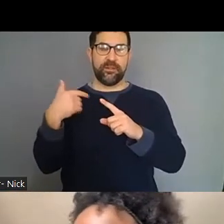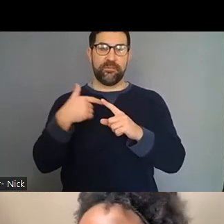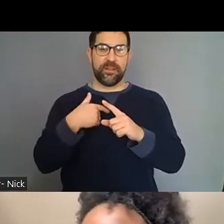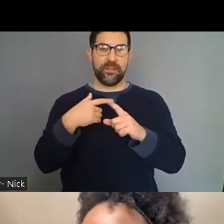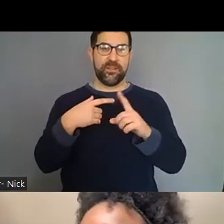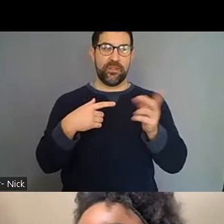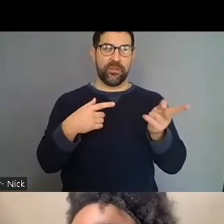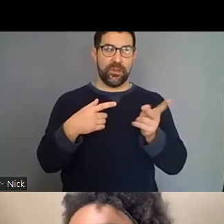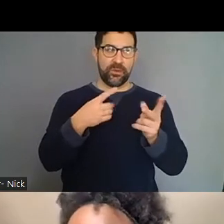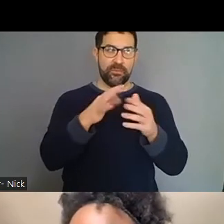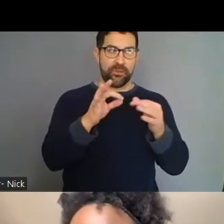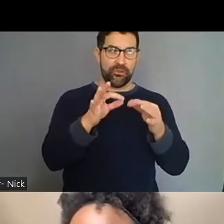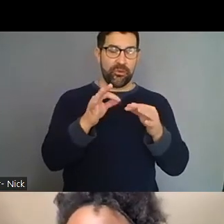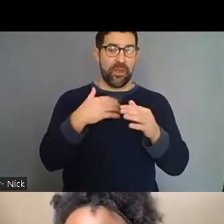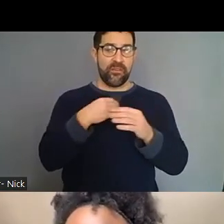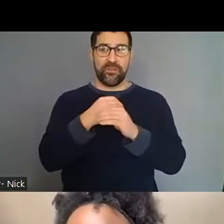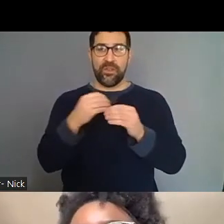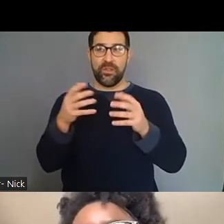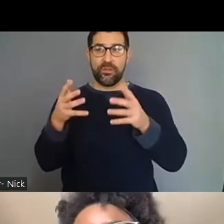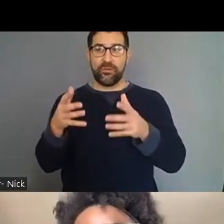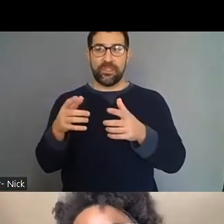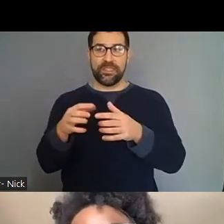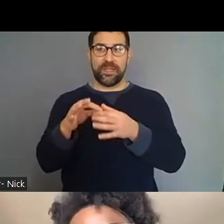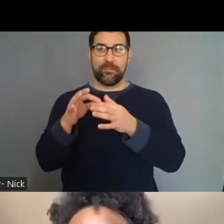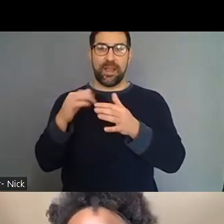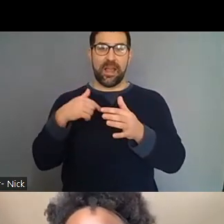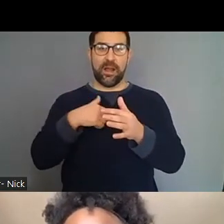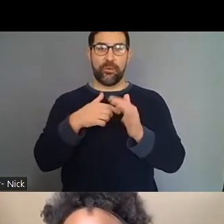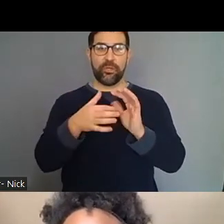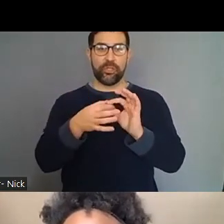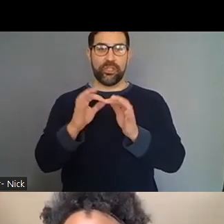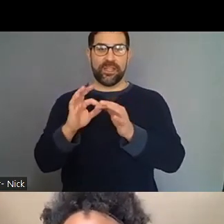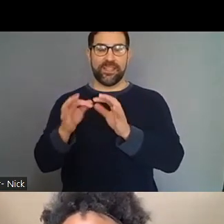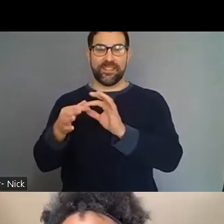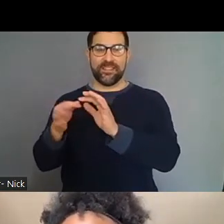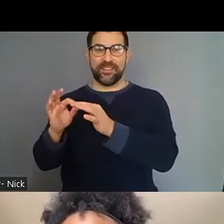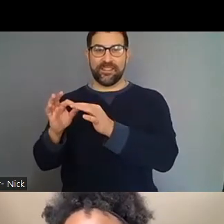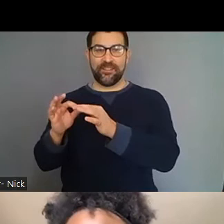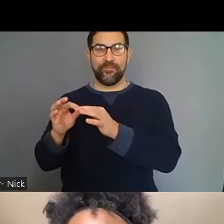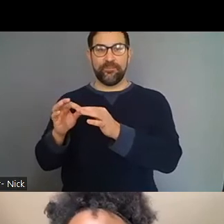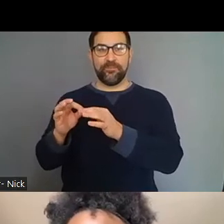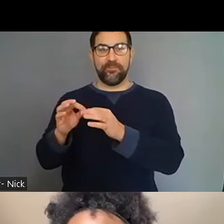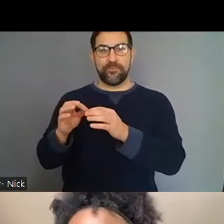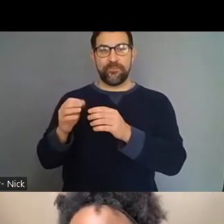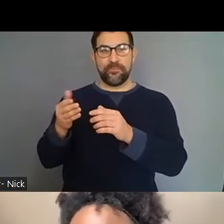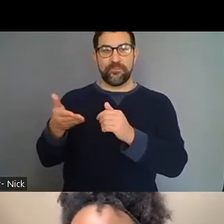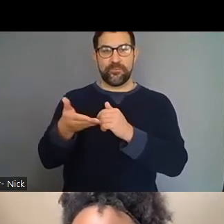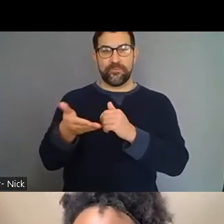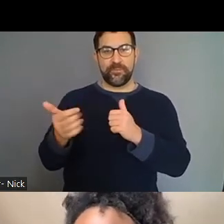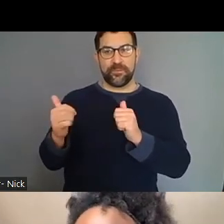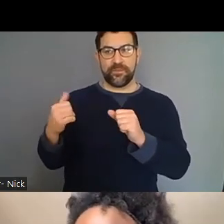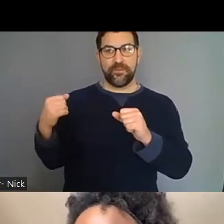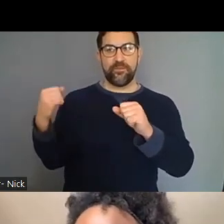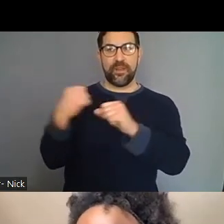were saying that we have nothing to lose but our chains. And so just speaking of that and existing and trying to fight these